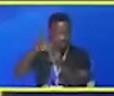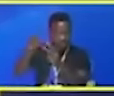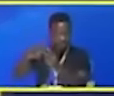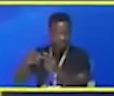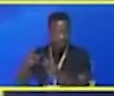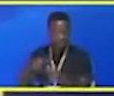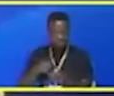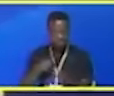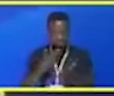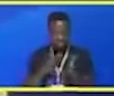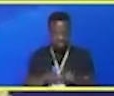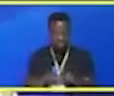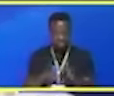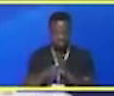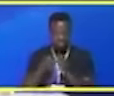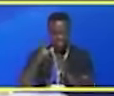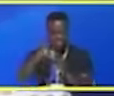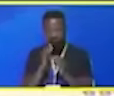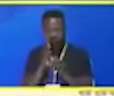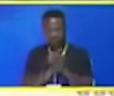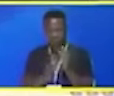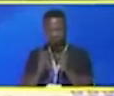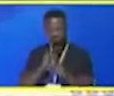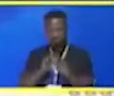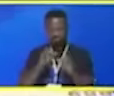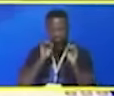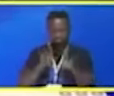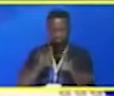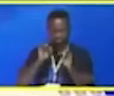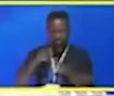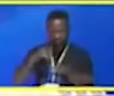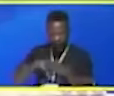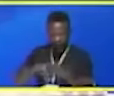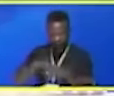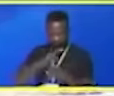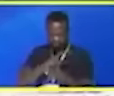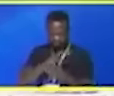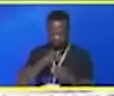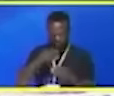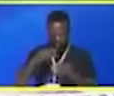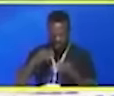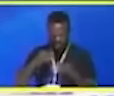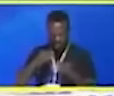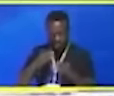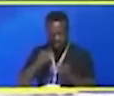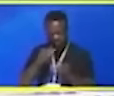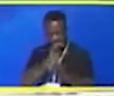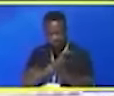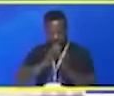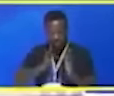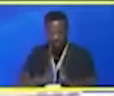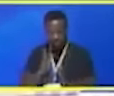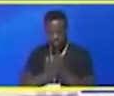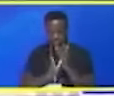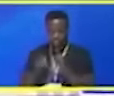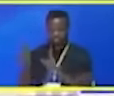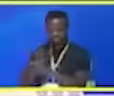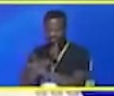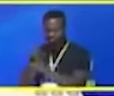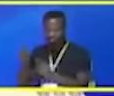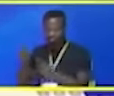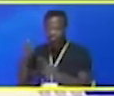died, but you can choose to reject me. It's in the body of Christ, the level of antagonism is a